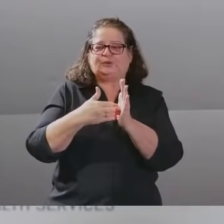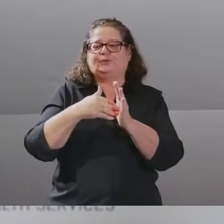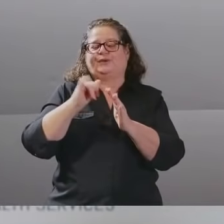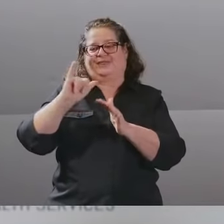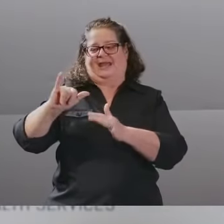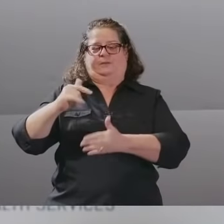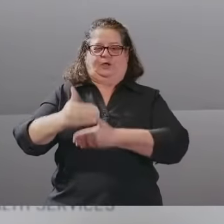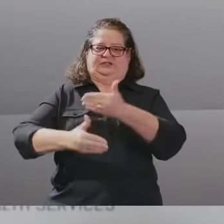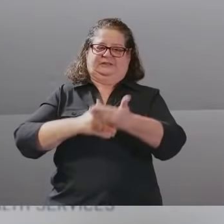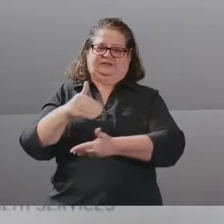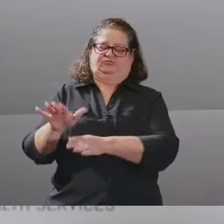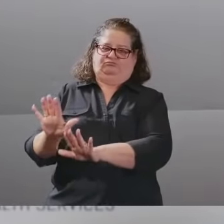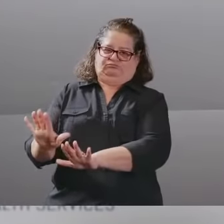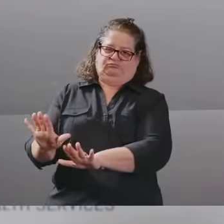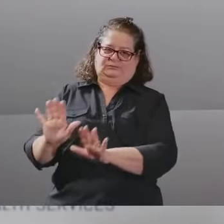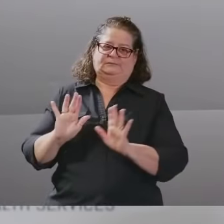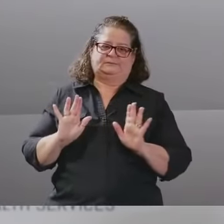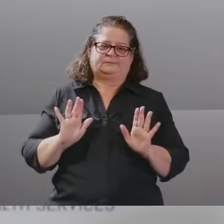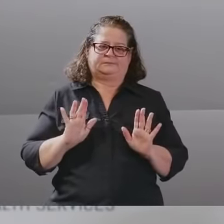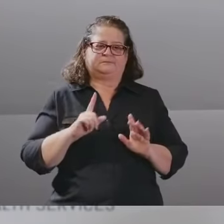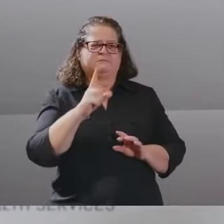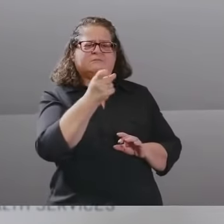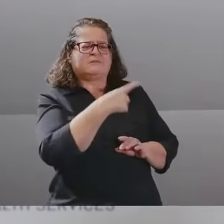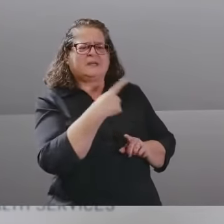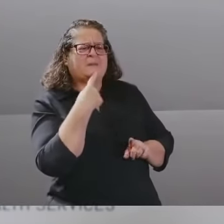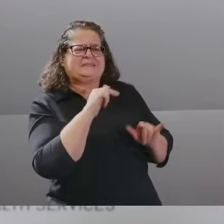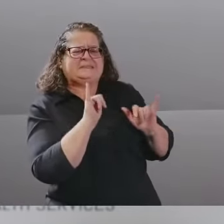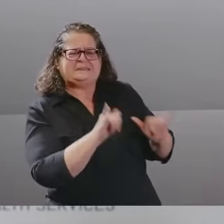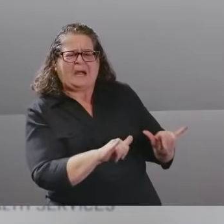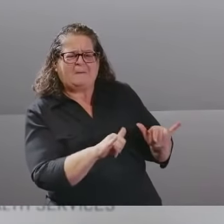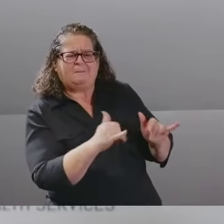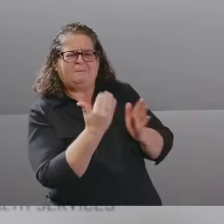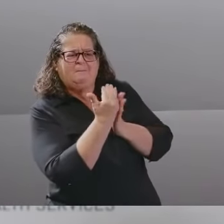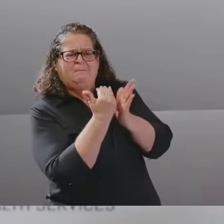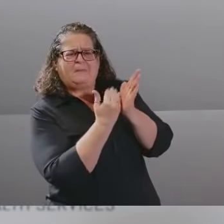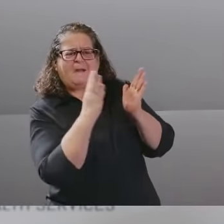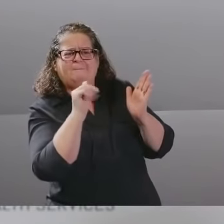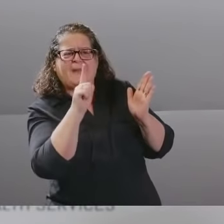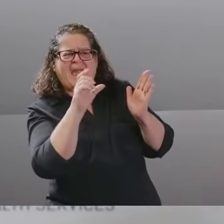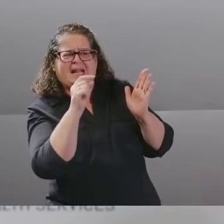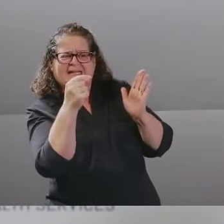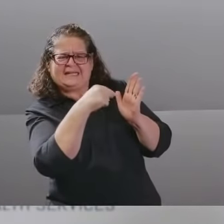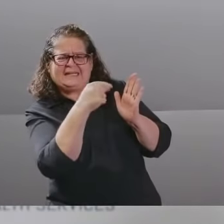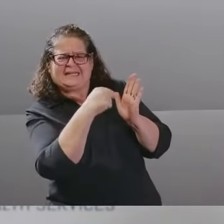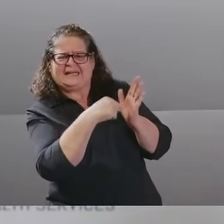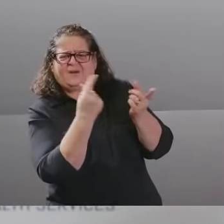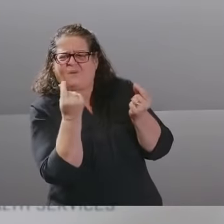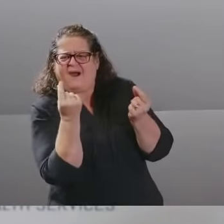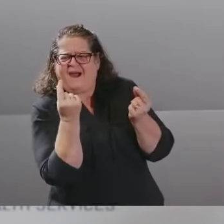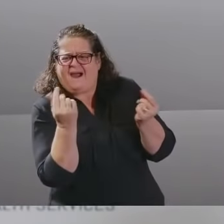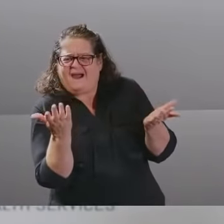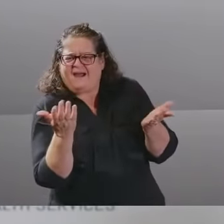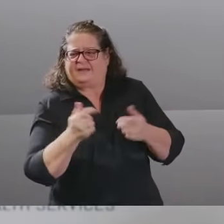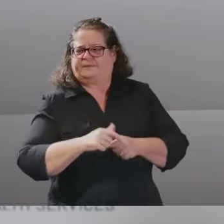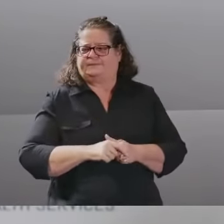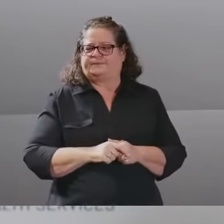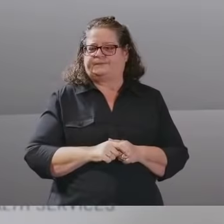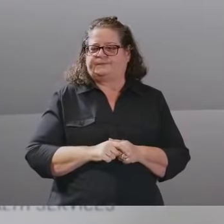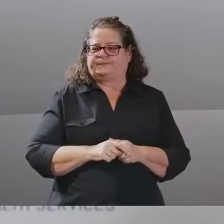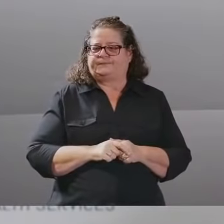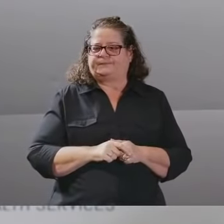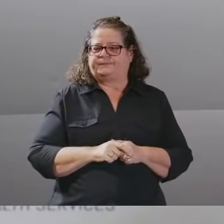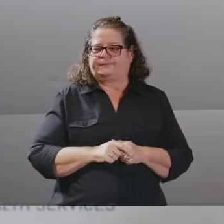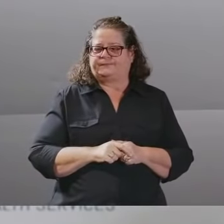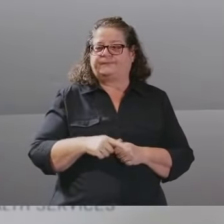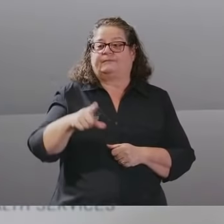That was last But there's a legal challenge, and there's a right to a legal challenge. Because it's the same ballot doesn't mean that there's not a legal